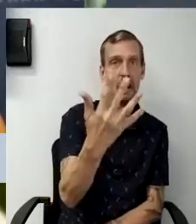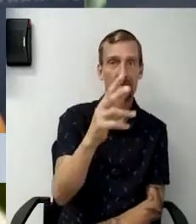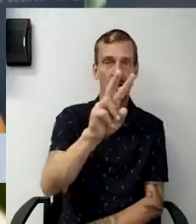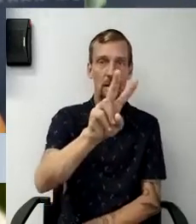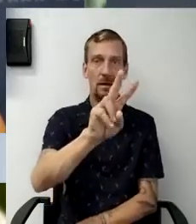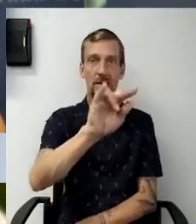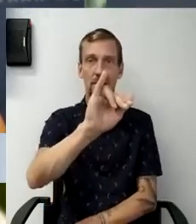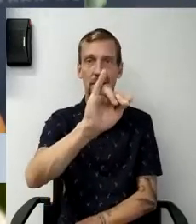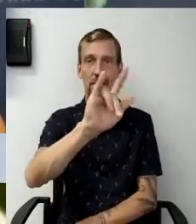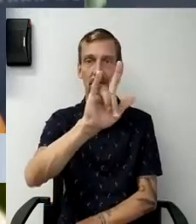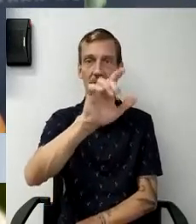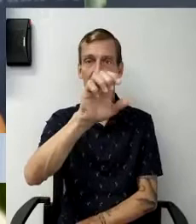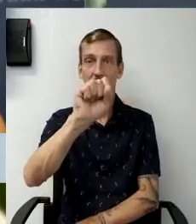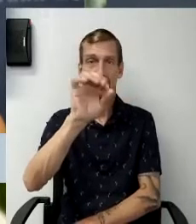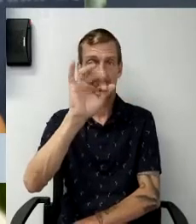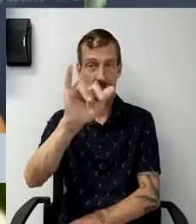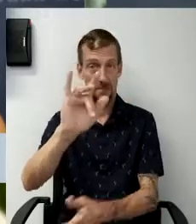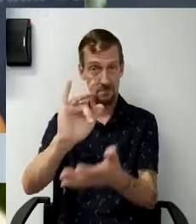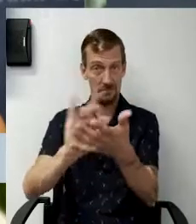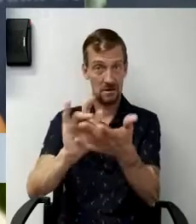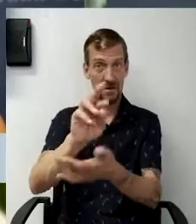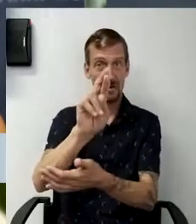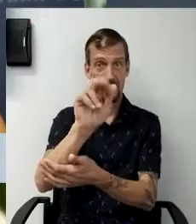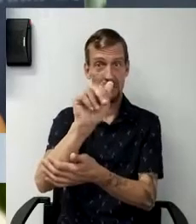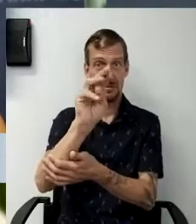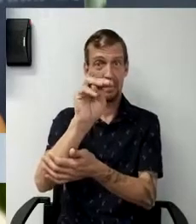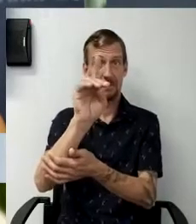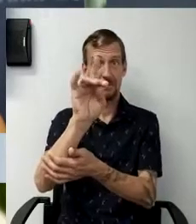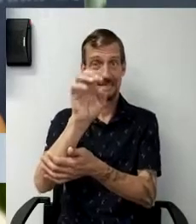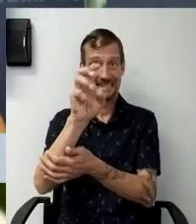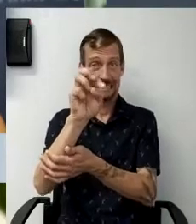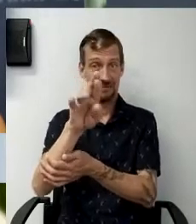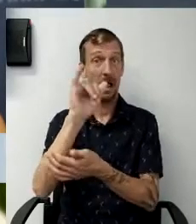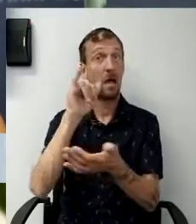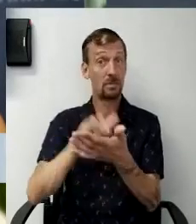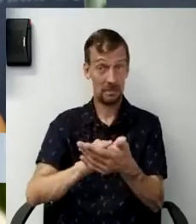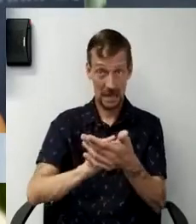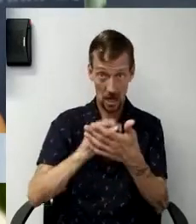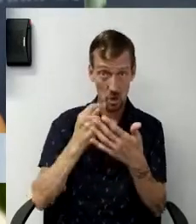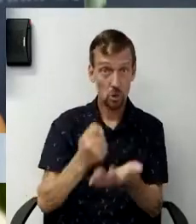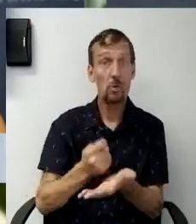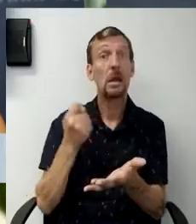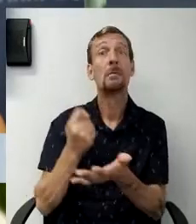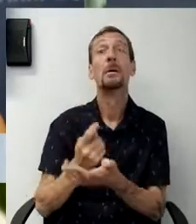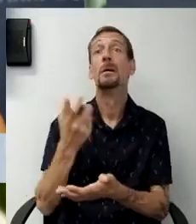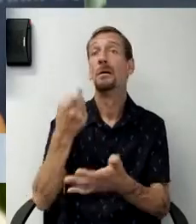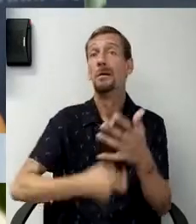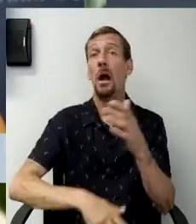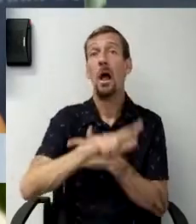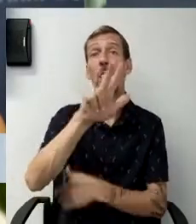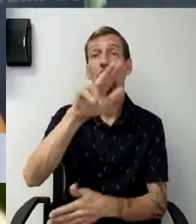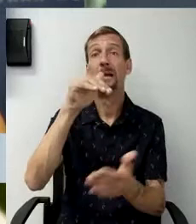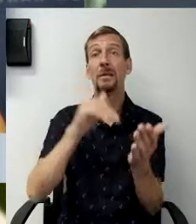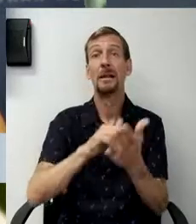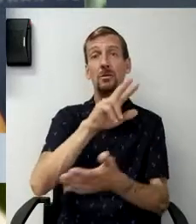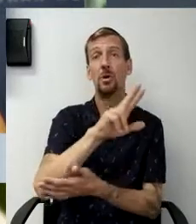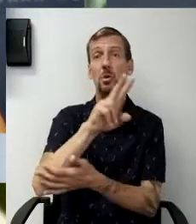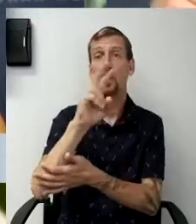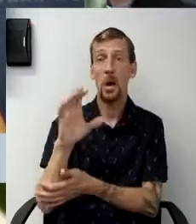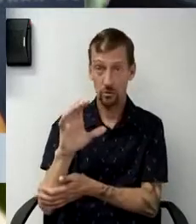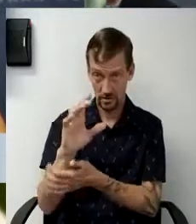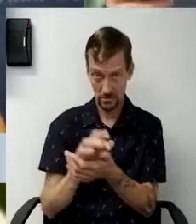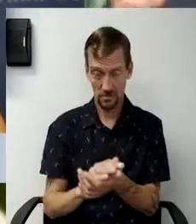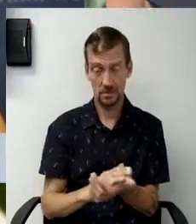vials of remdesivir, and so that's a single course of treatment. It costs $3,200. So even though